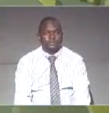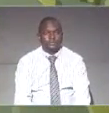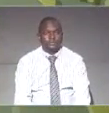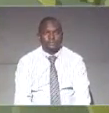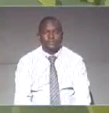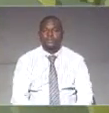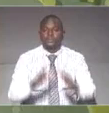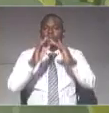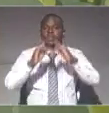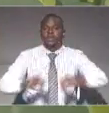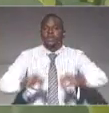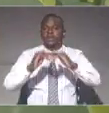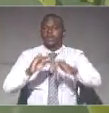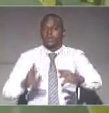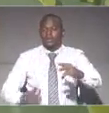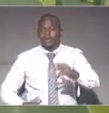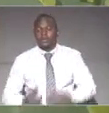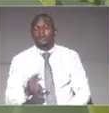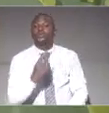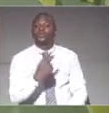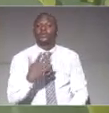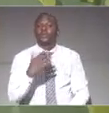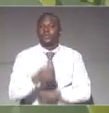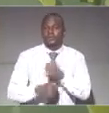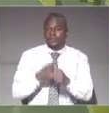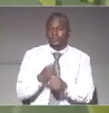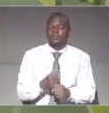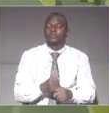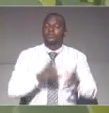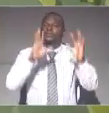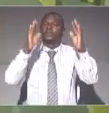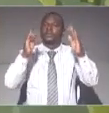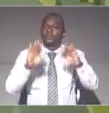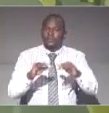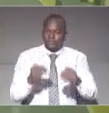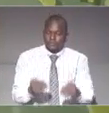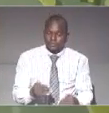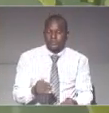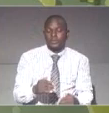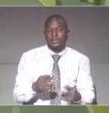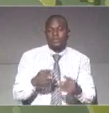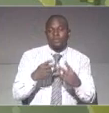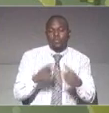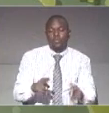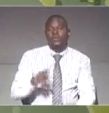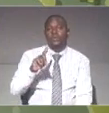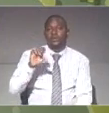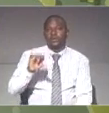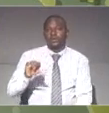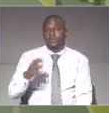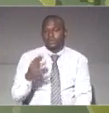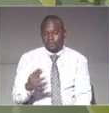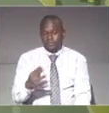Now, Roofings Group has launched its 25 years anniversary celebrations. Established in 1994 in Uganda,